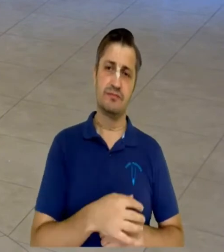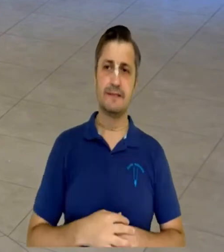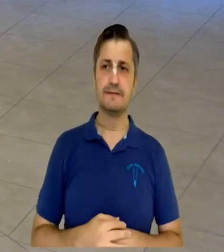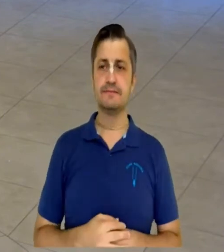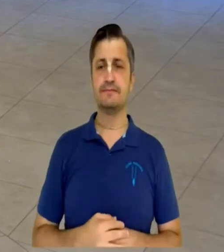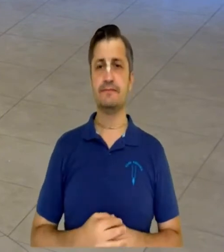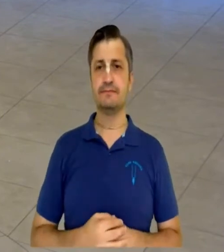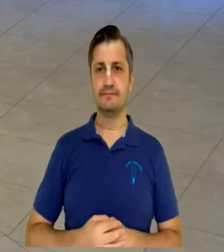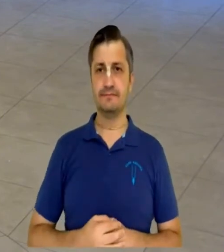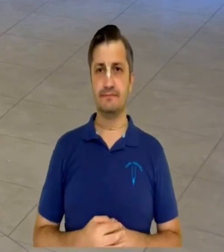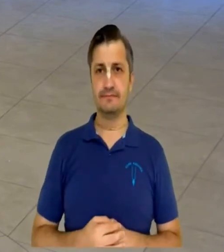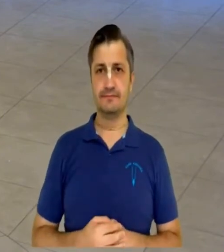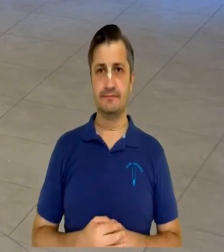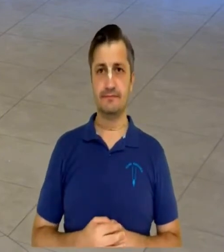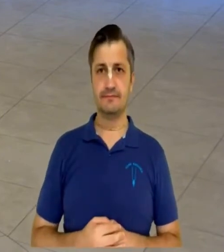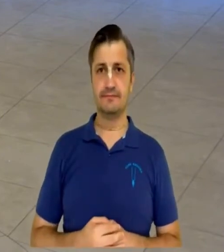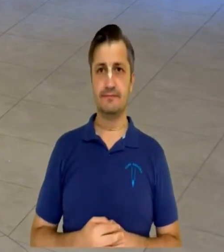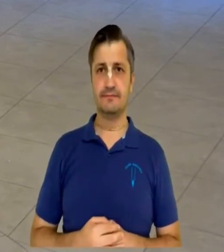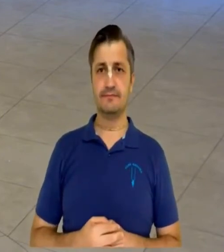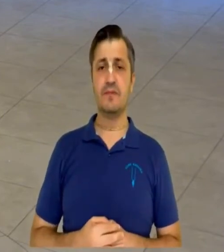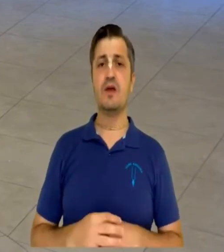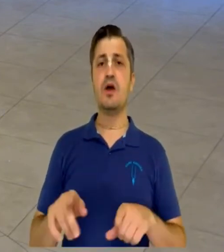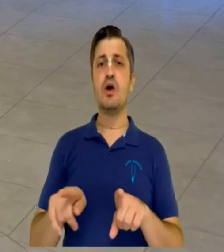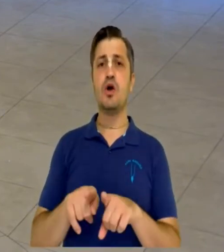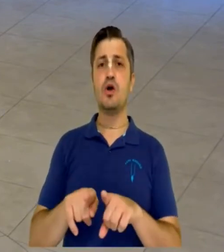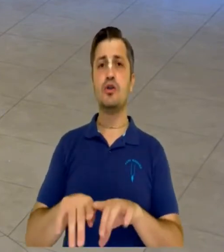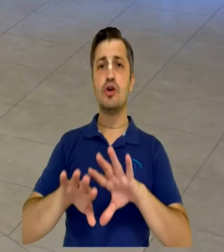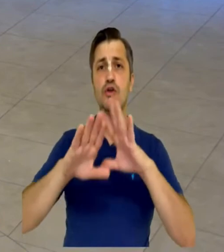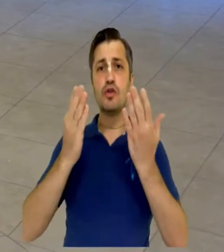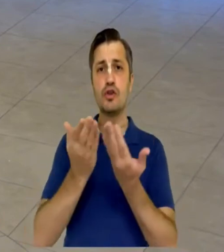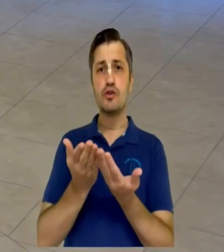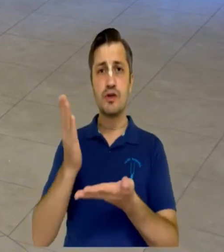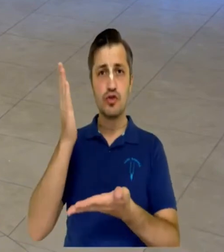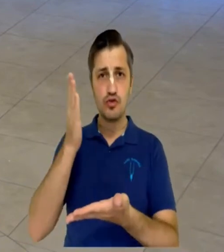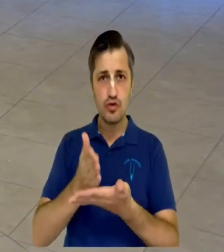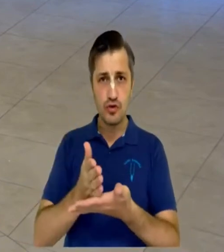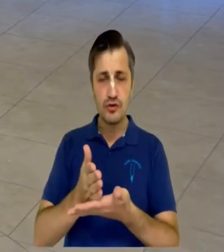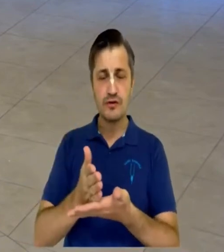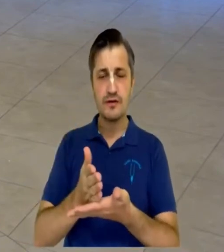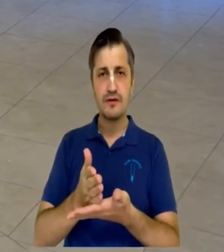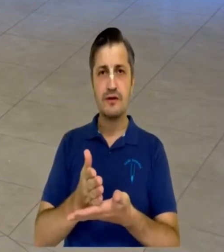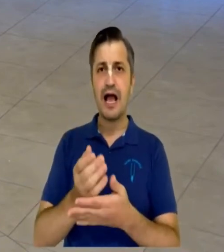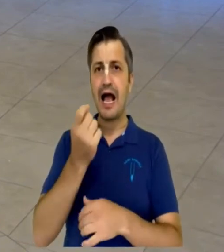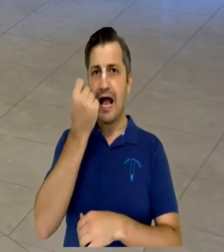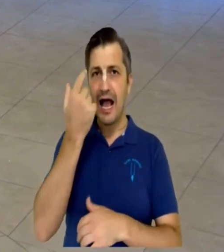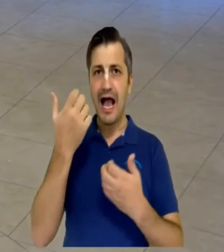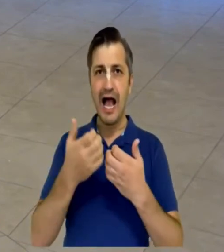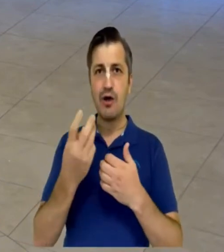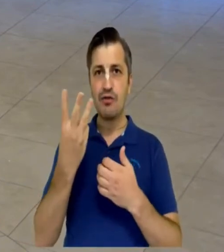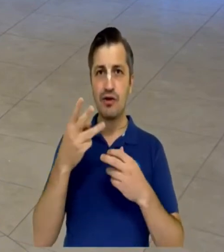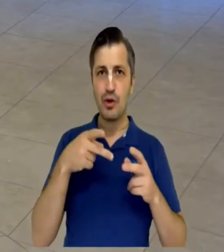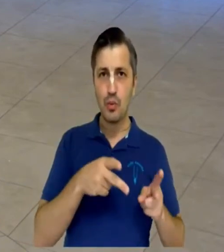supreme truth is understood in three features: Paramatma, Brahman, Paramatma,